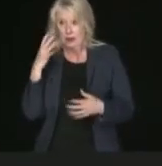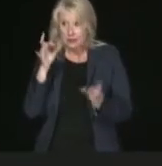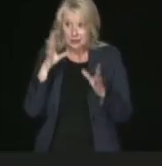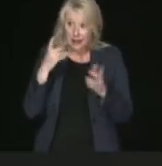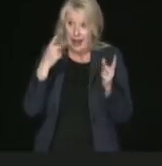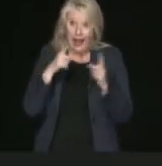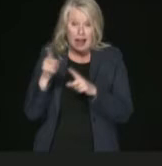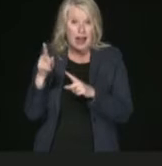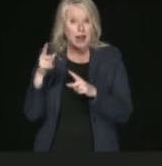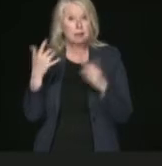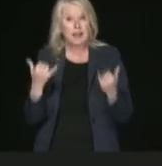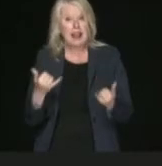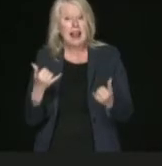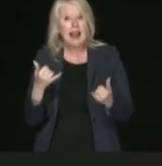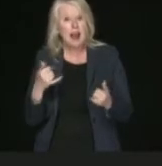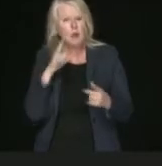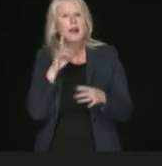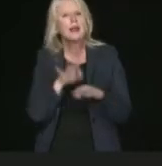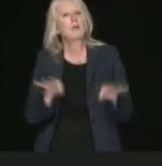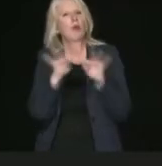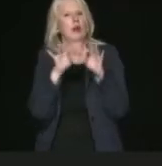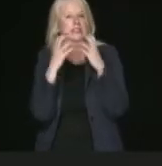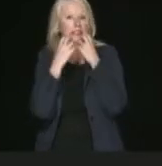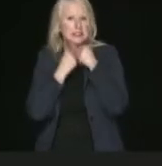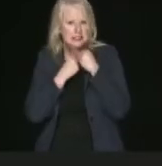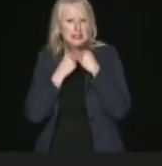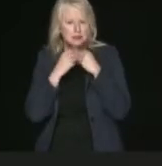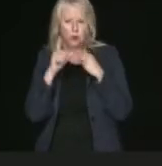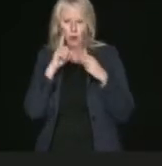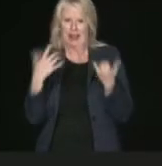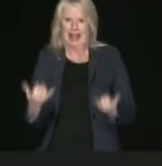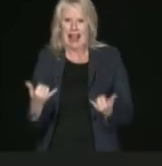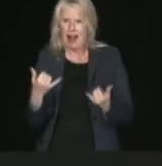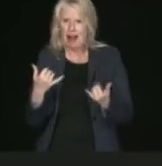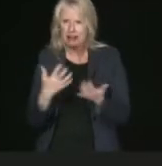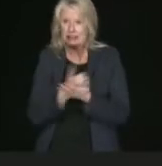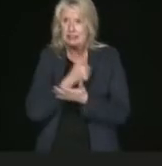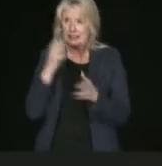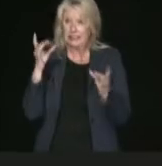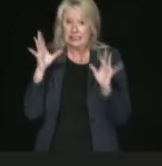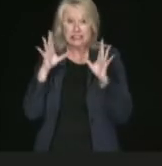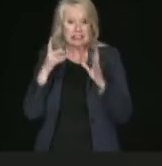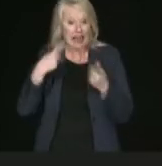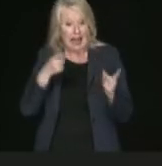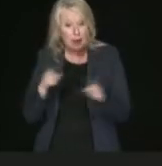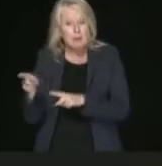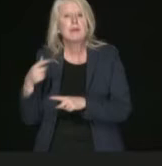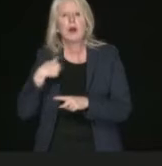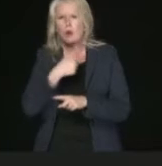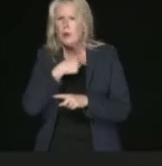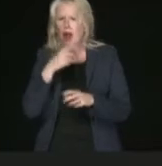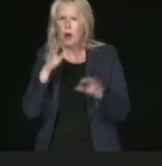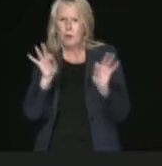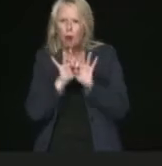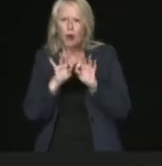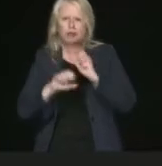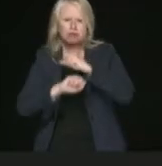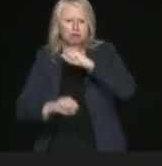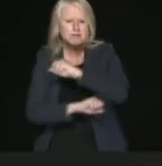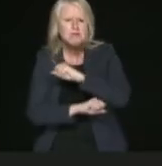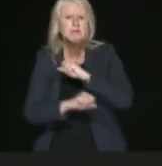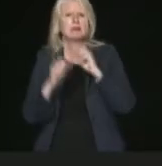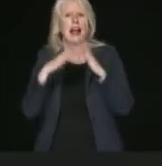crisis, in fact, because of a time of crisis, that our institutions remain strong and